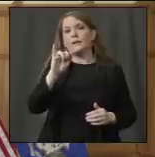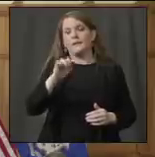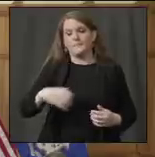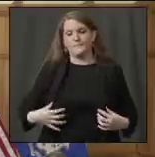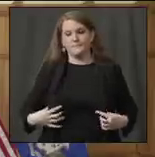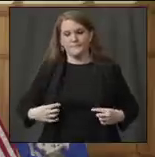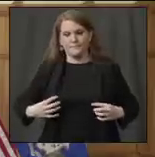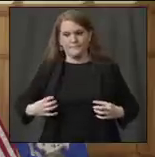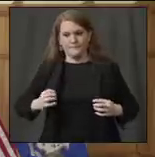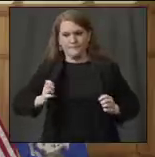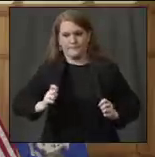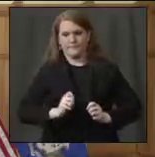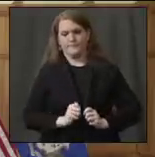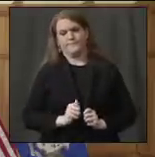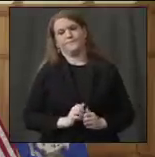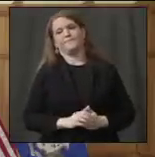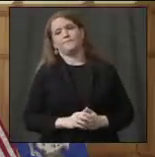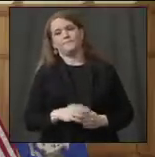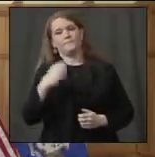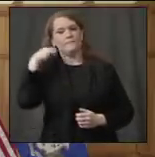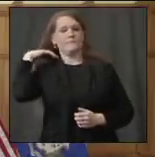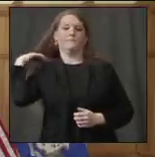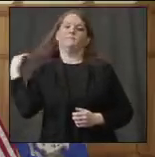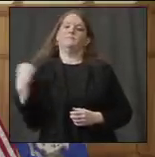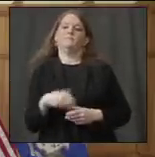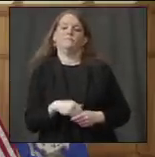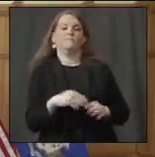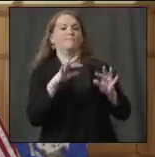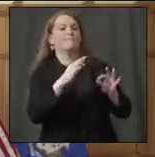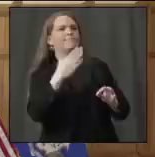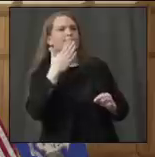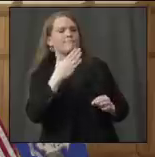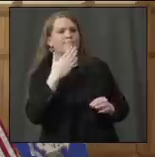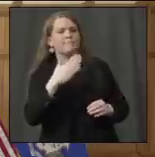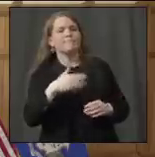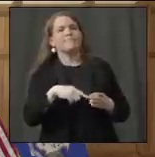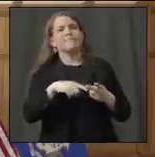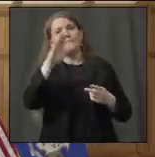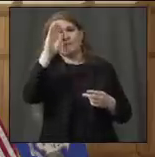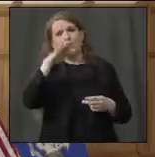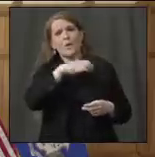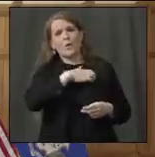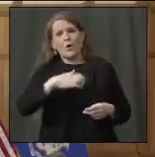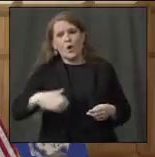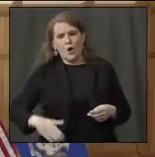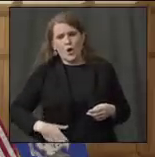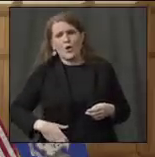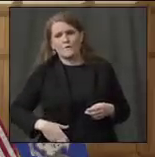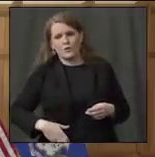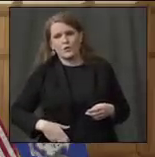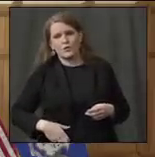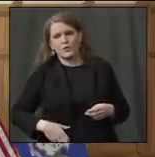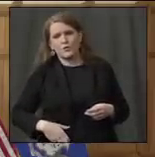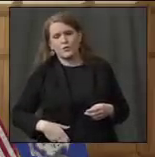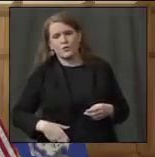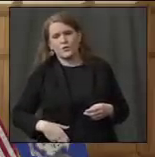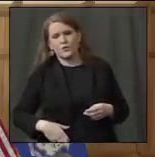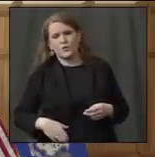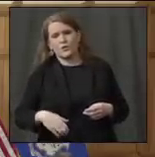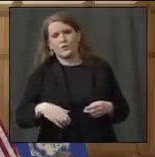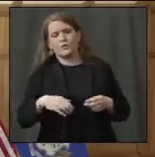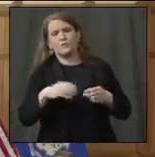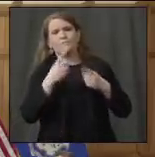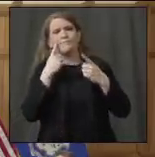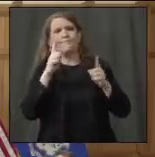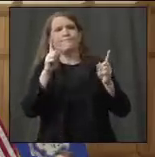Thanks, guys. I wanted to know, Harvard and STAT came out with a study, and it said in order for Connecticut to open